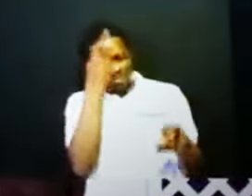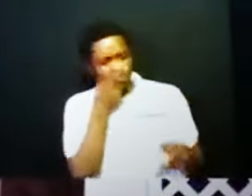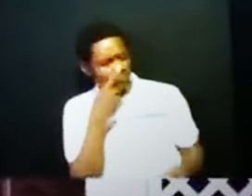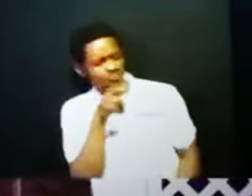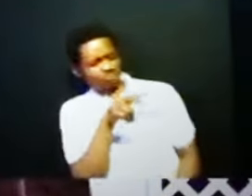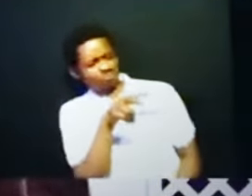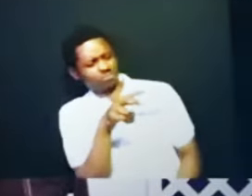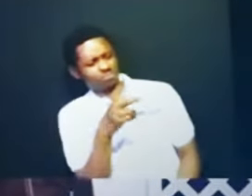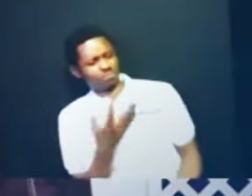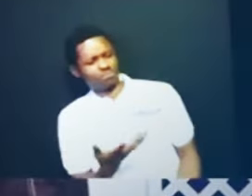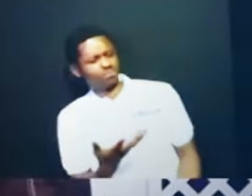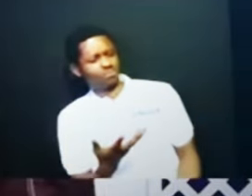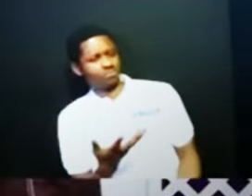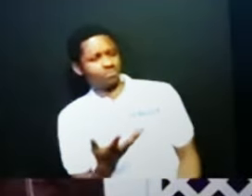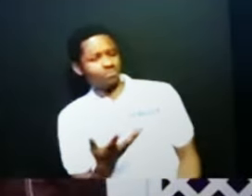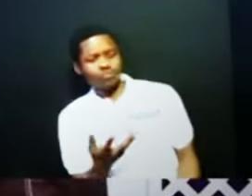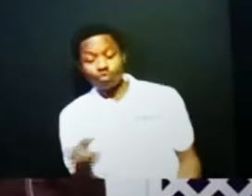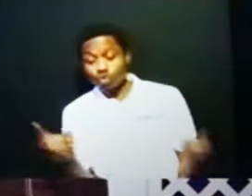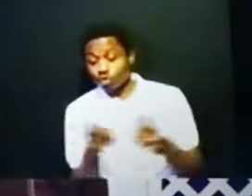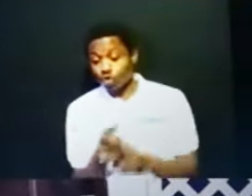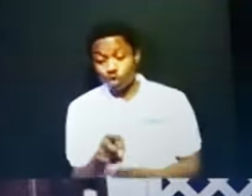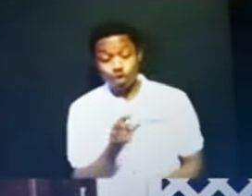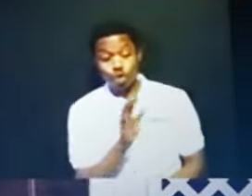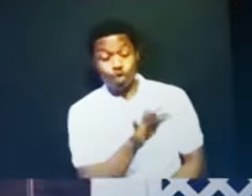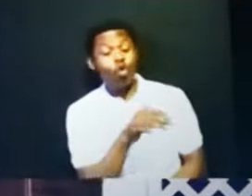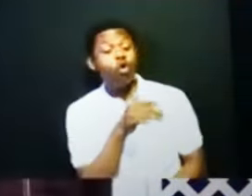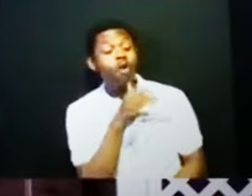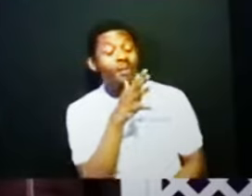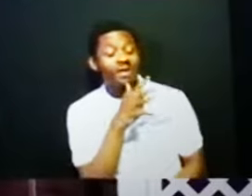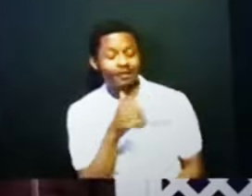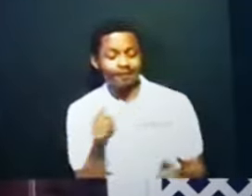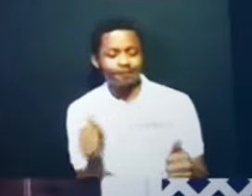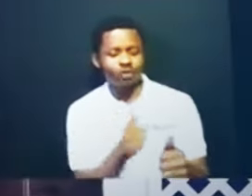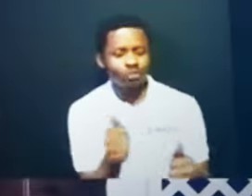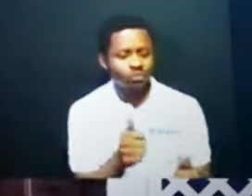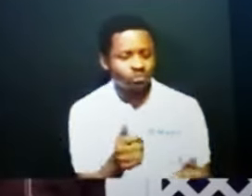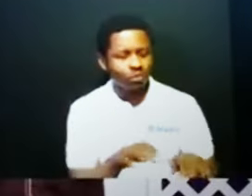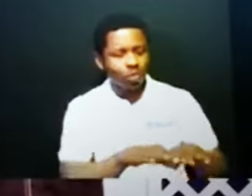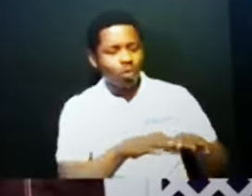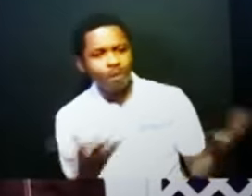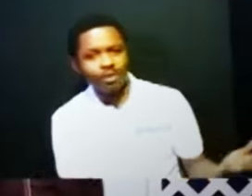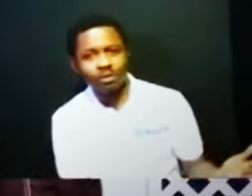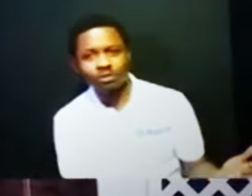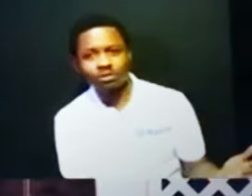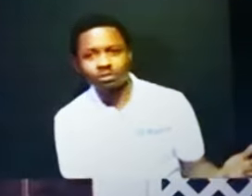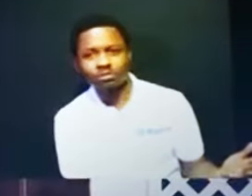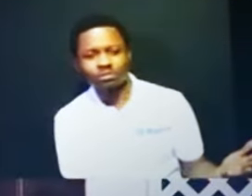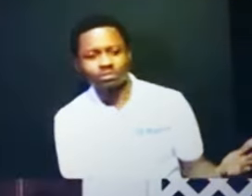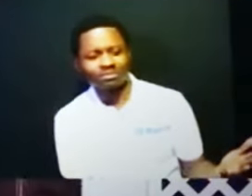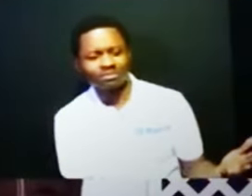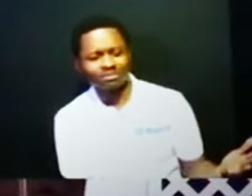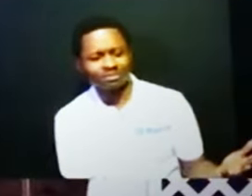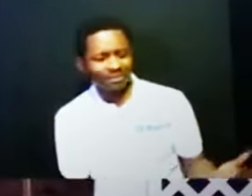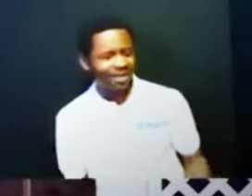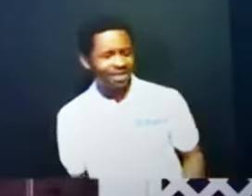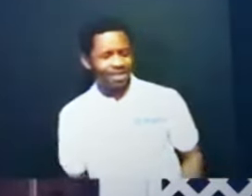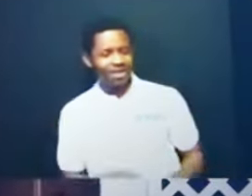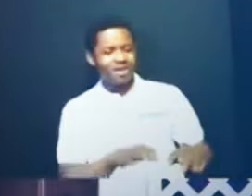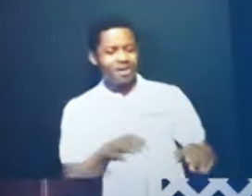mother followed her, opened the door. She looked at the mother's face. You are also